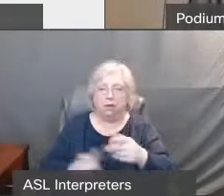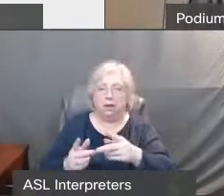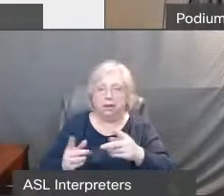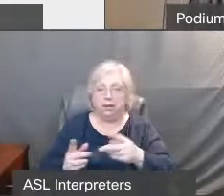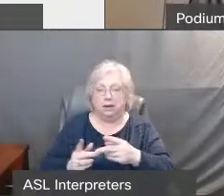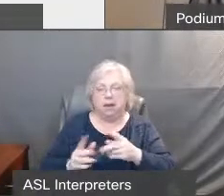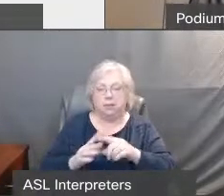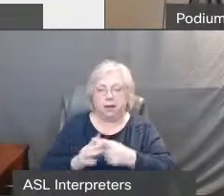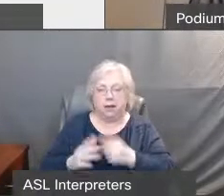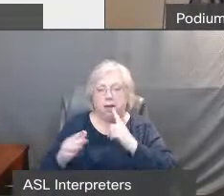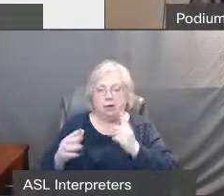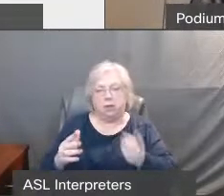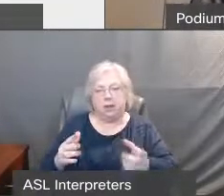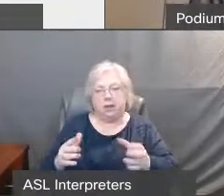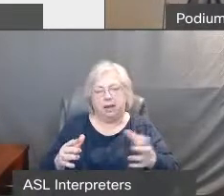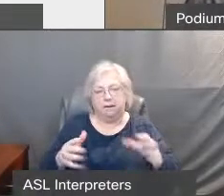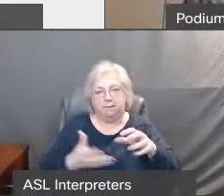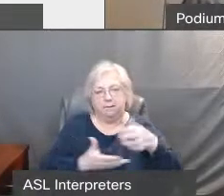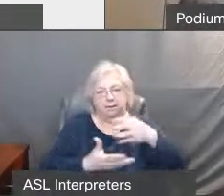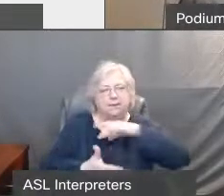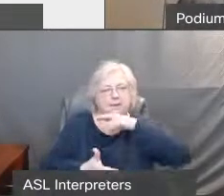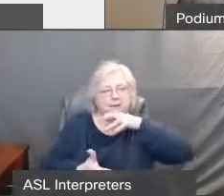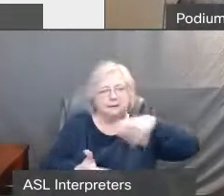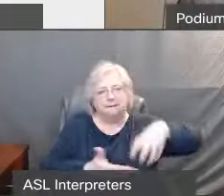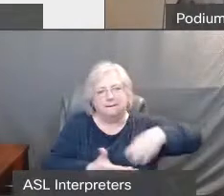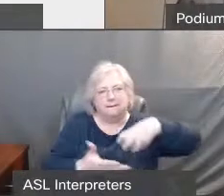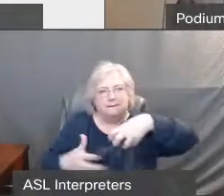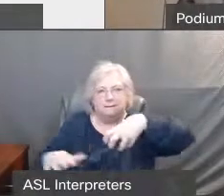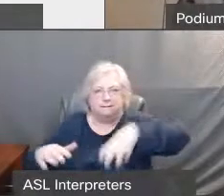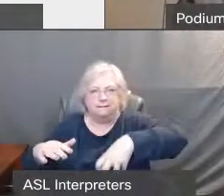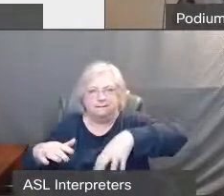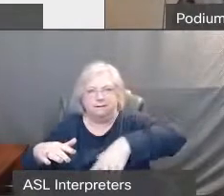to be filled as well. And